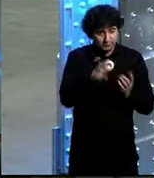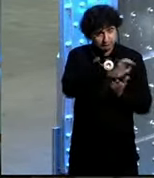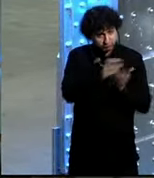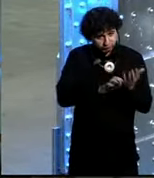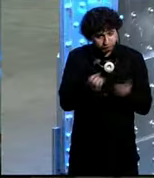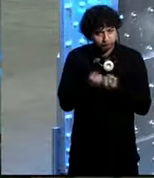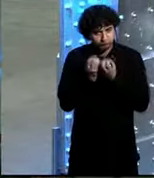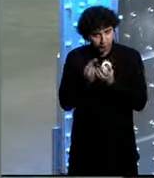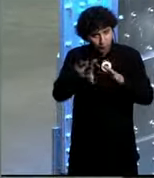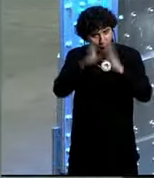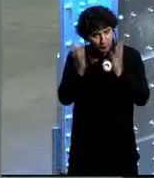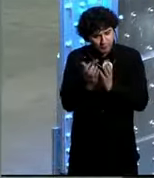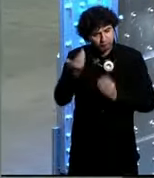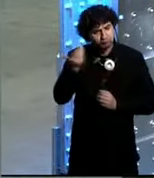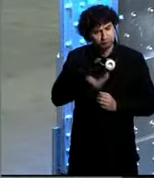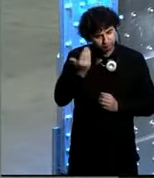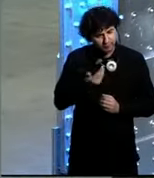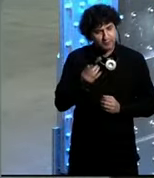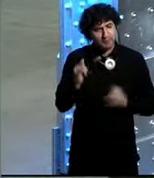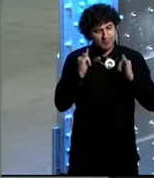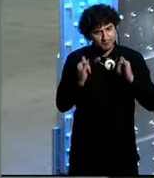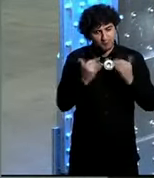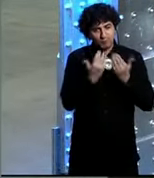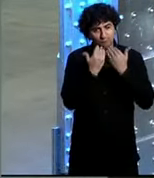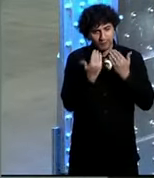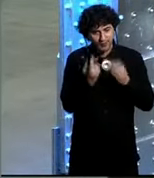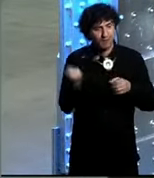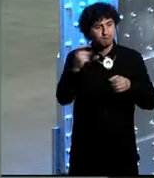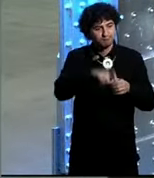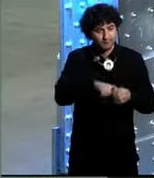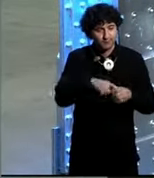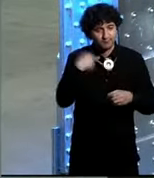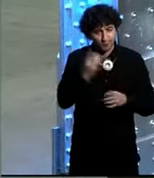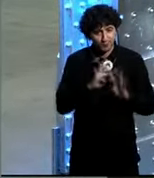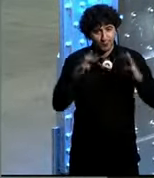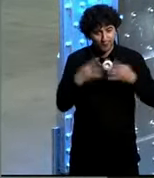4 p.m., we are going to have some